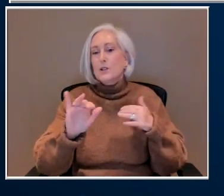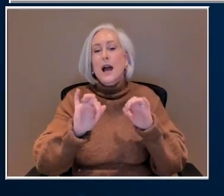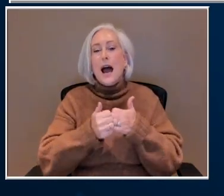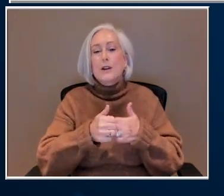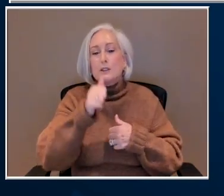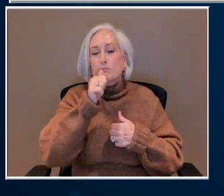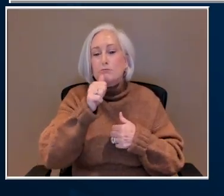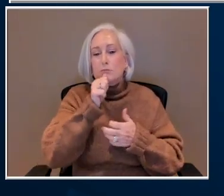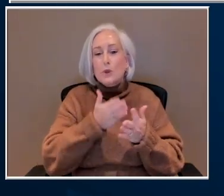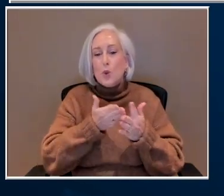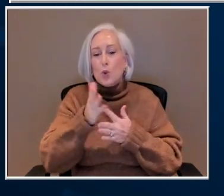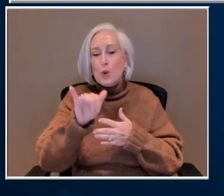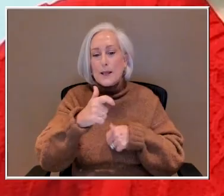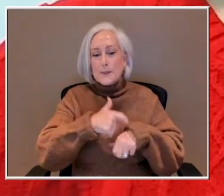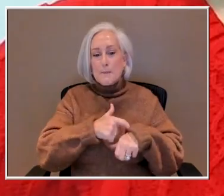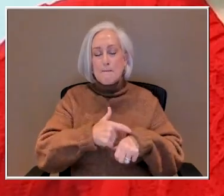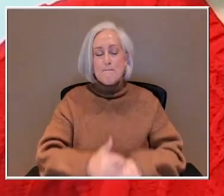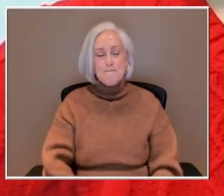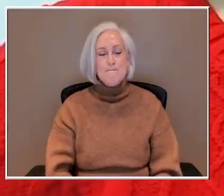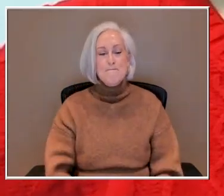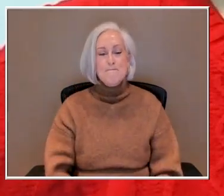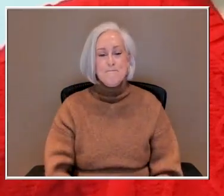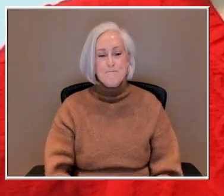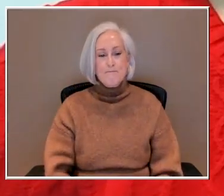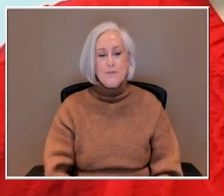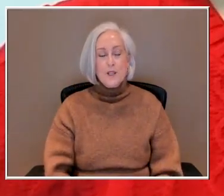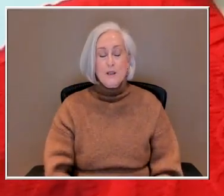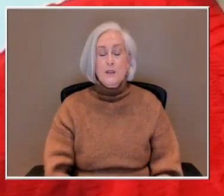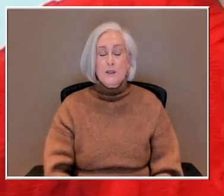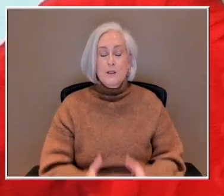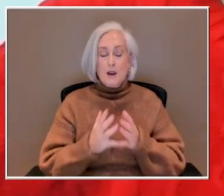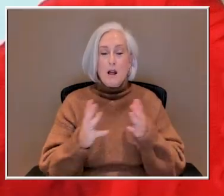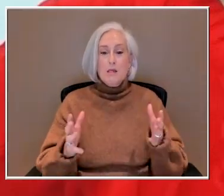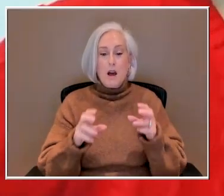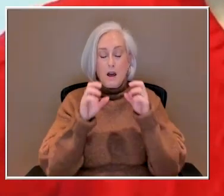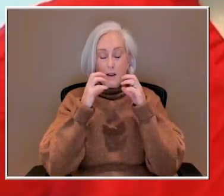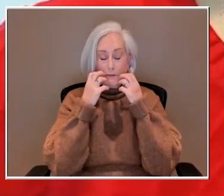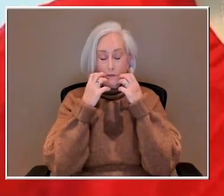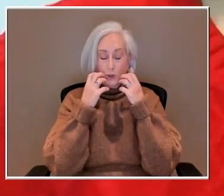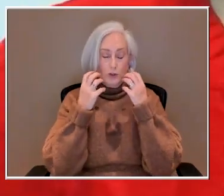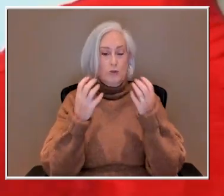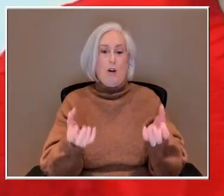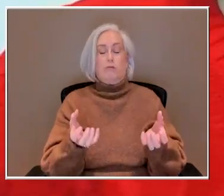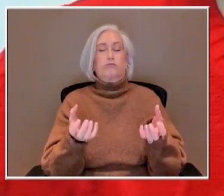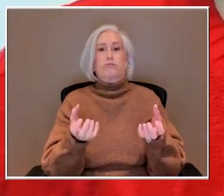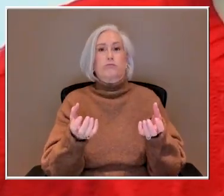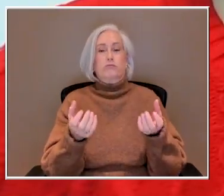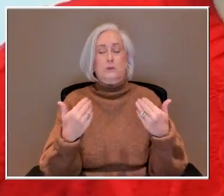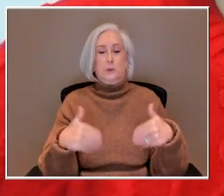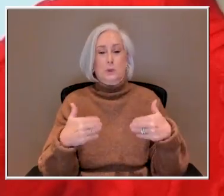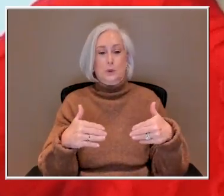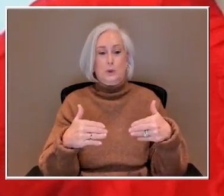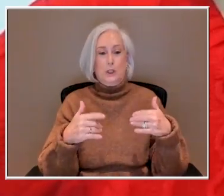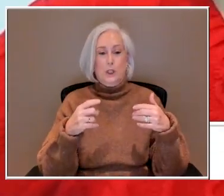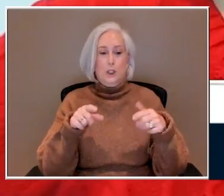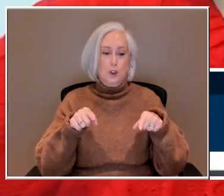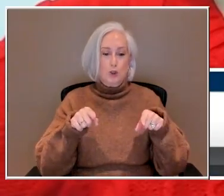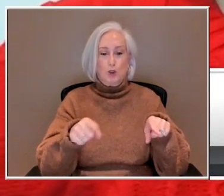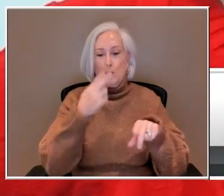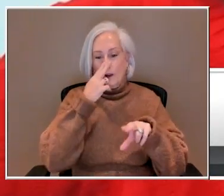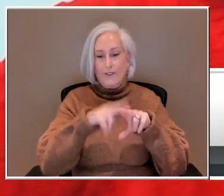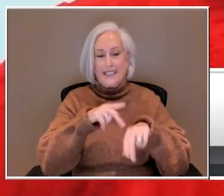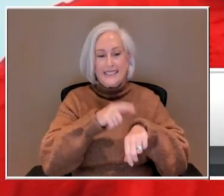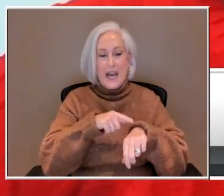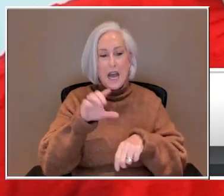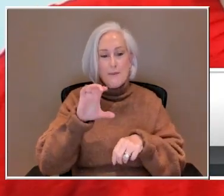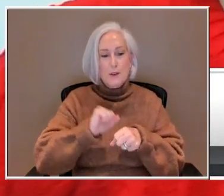days? It was a lot of shock. Of course, we got the diagnosis during the fun times of COVID. So